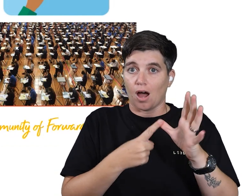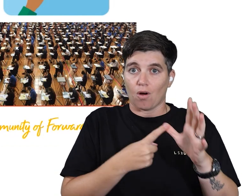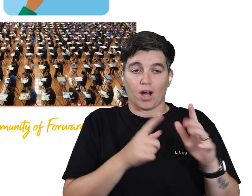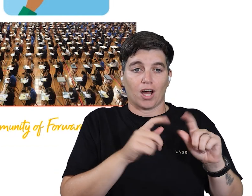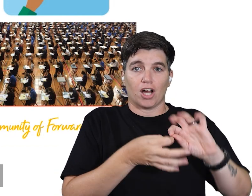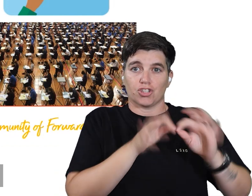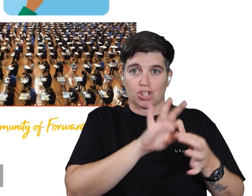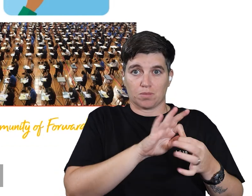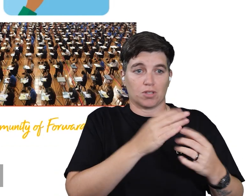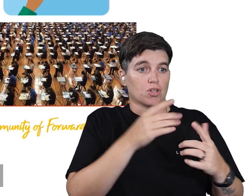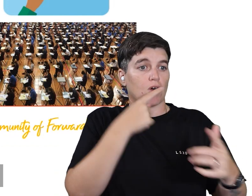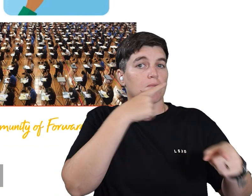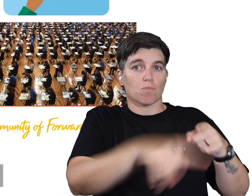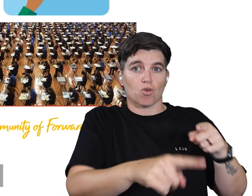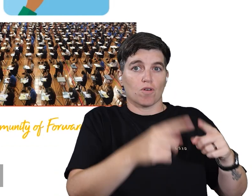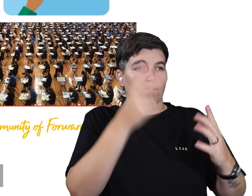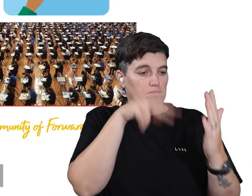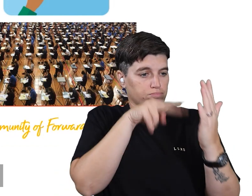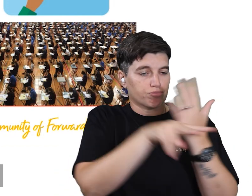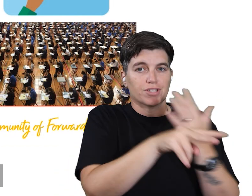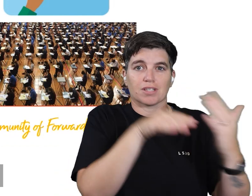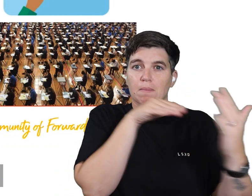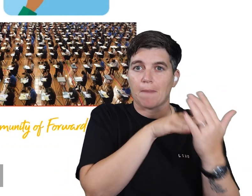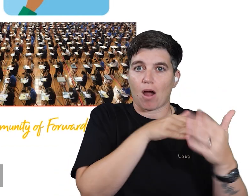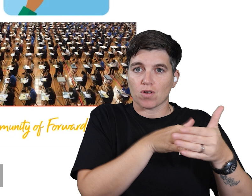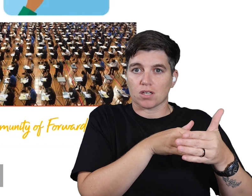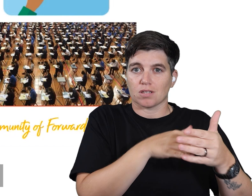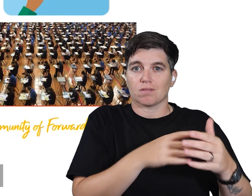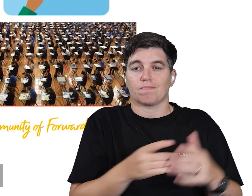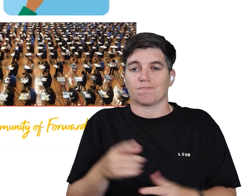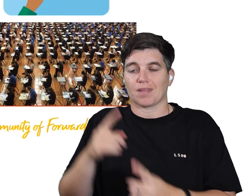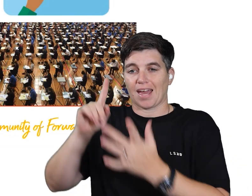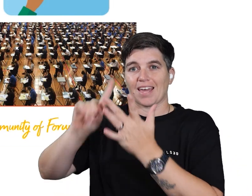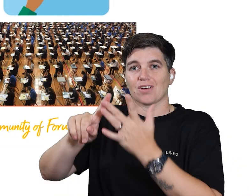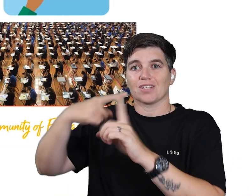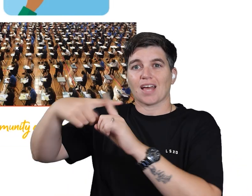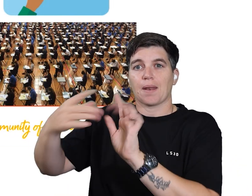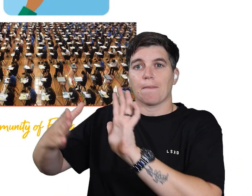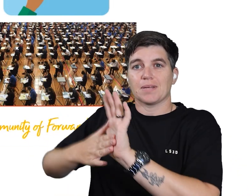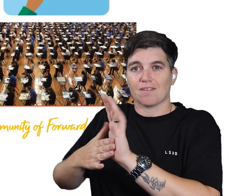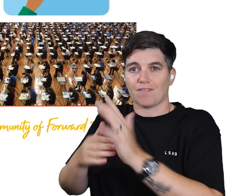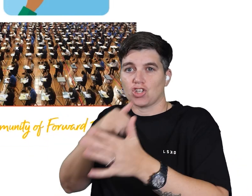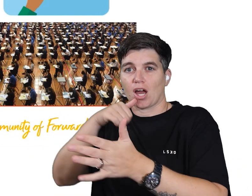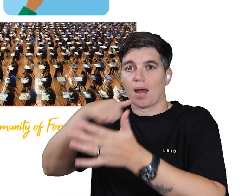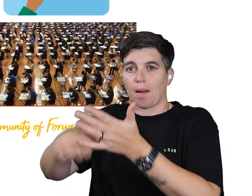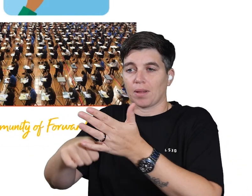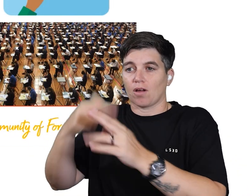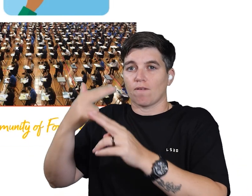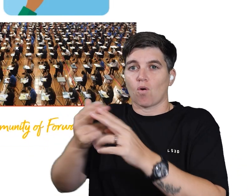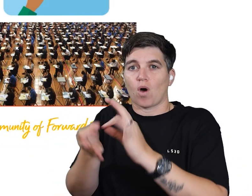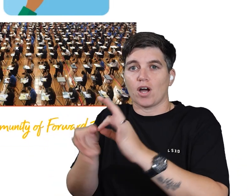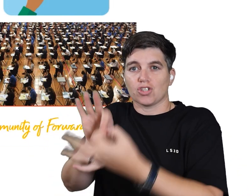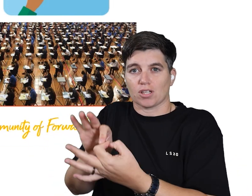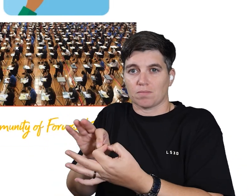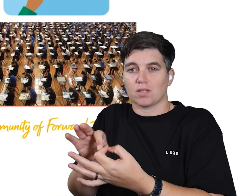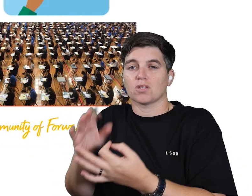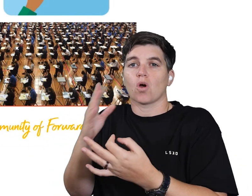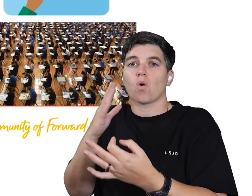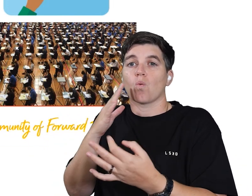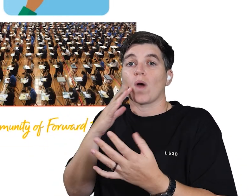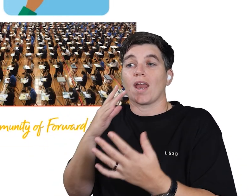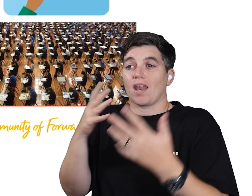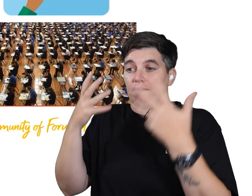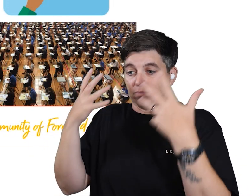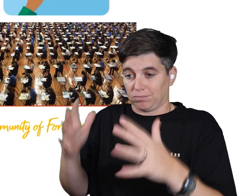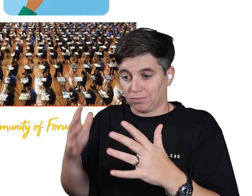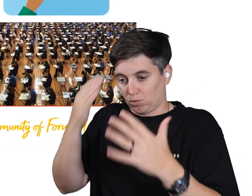are adjustments that are approved based on predicted barriers. Illness and misadventure is an application for adjustments that can